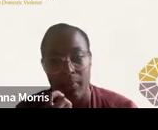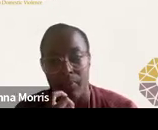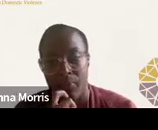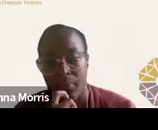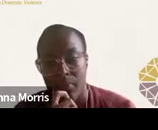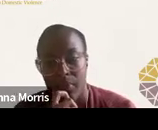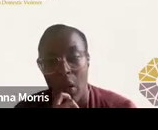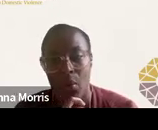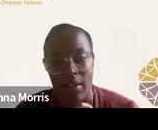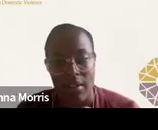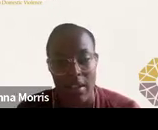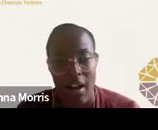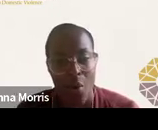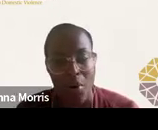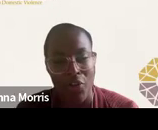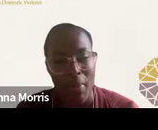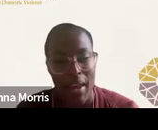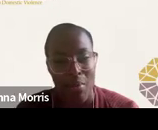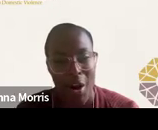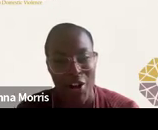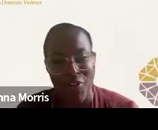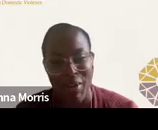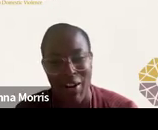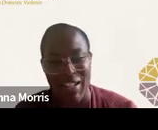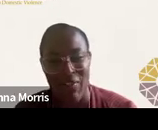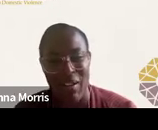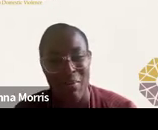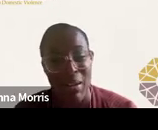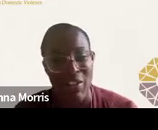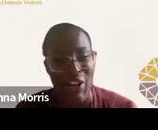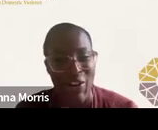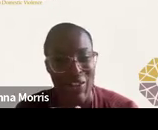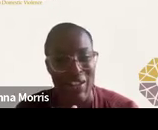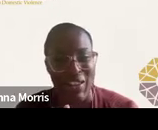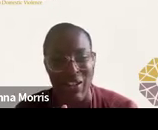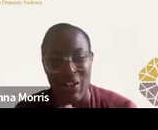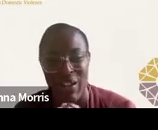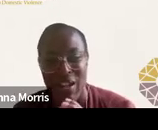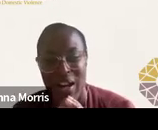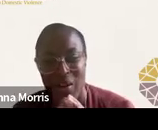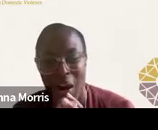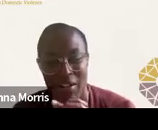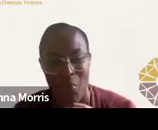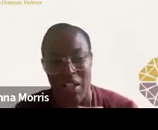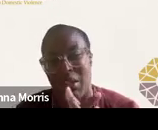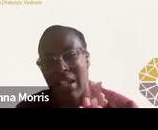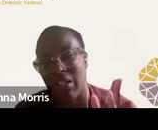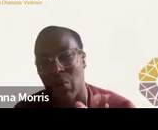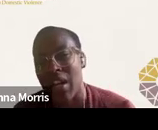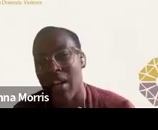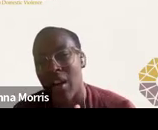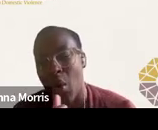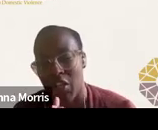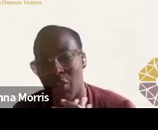setup. Oh, it looks like our wonderful Patty Bronco from NRCDV maybe shared the washing